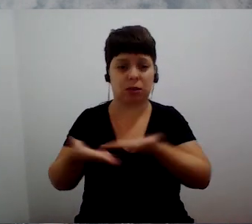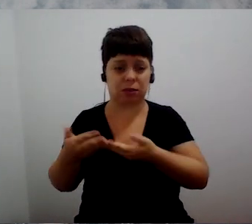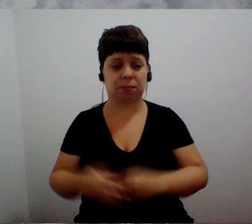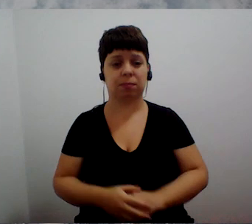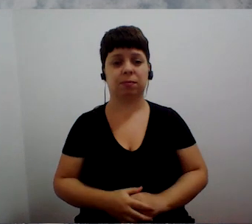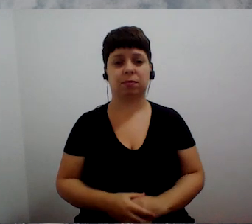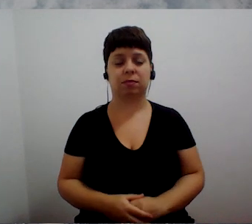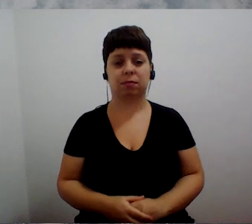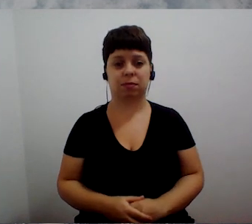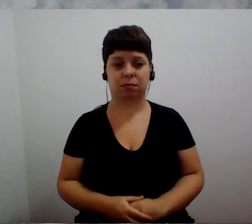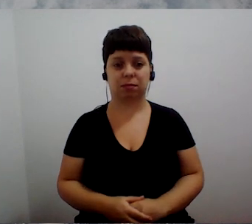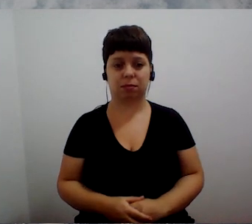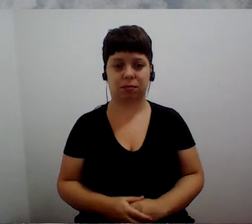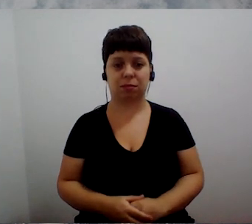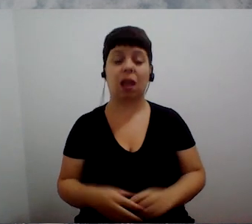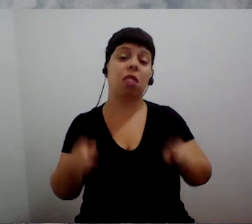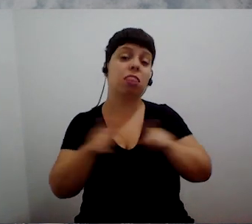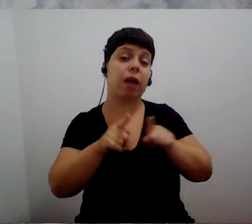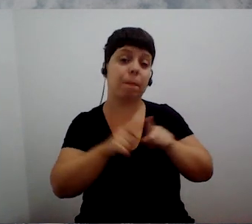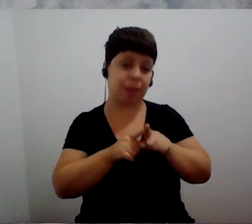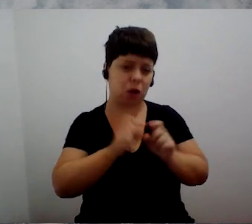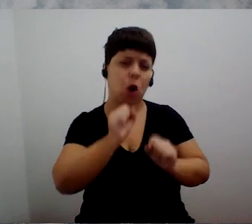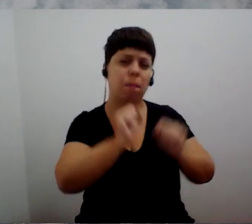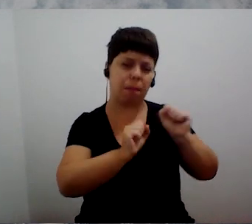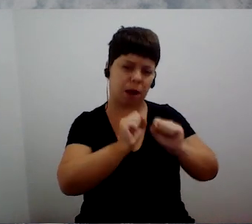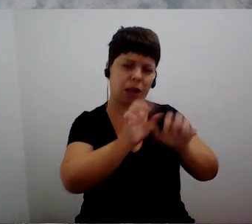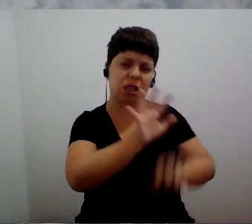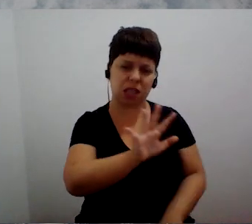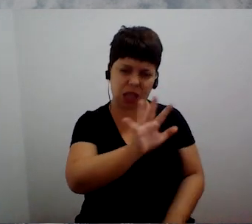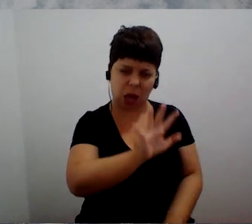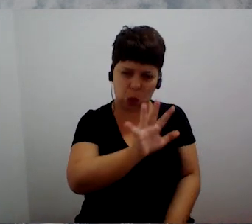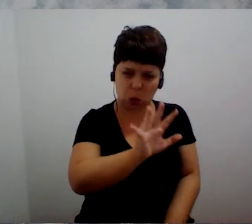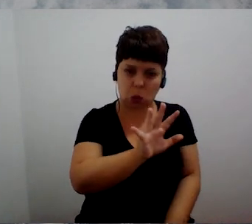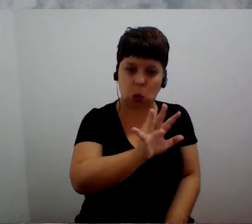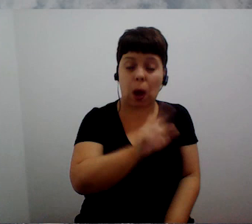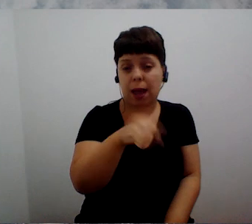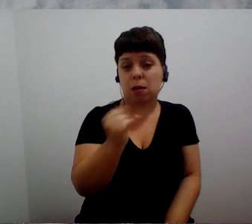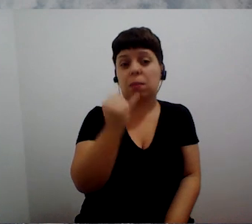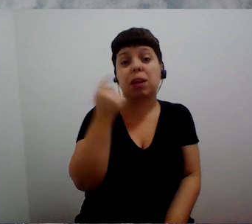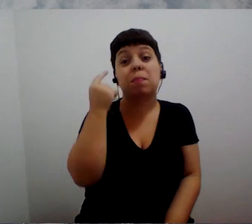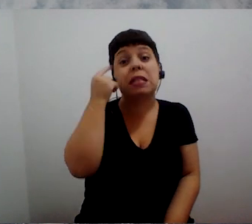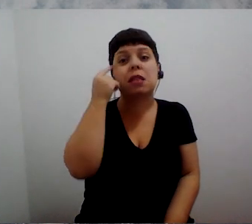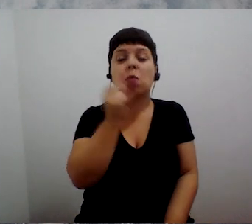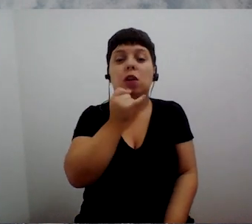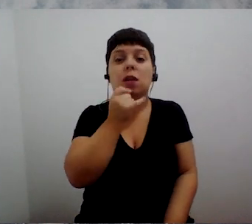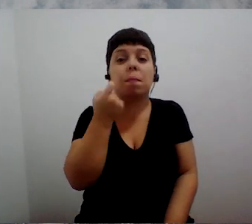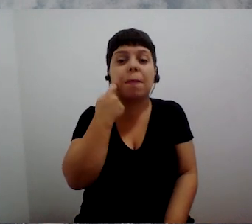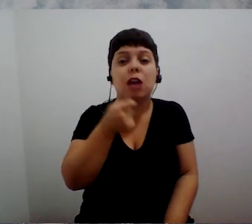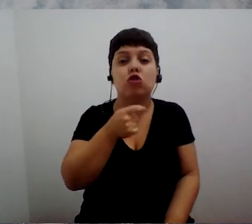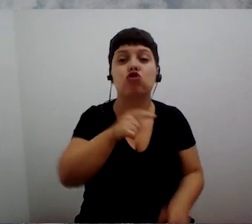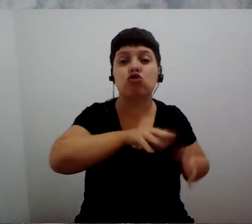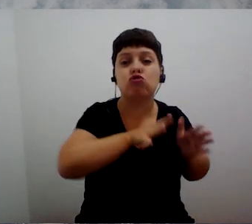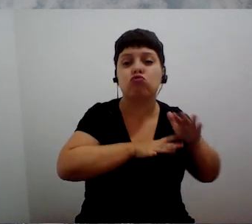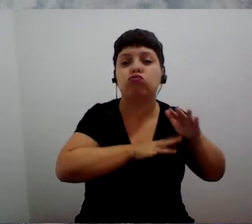Regional cooperation is of course important, but when it comes to migrating fish stocks, climate